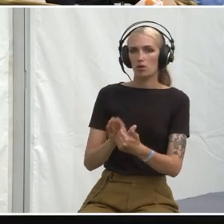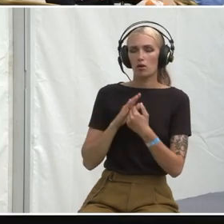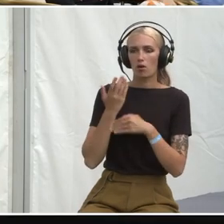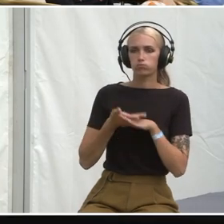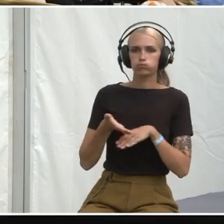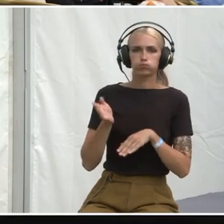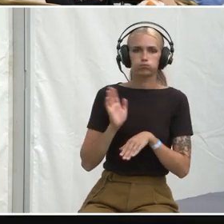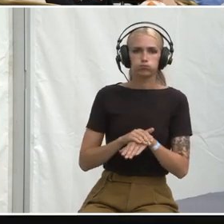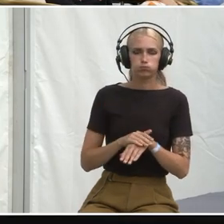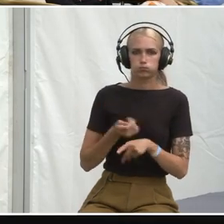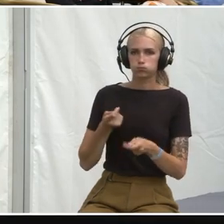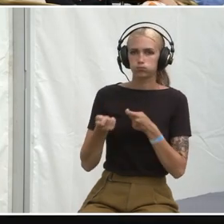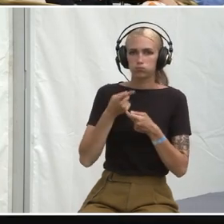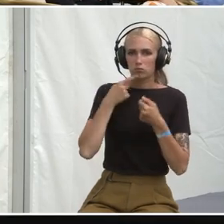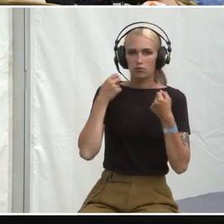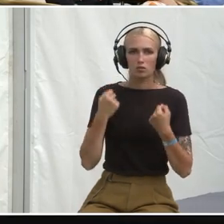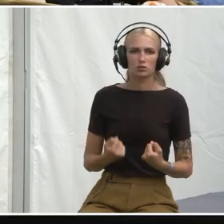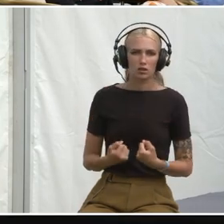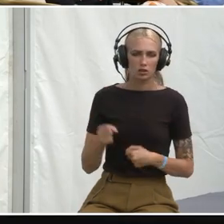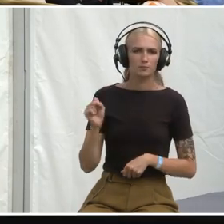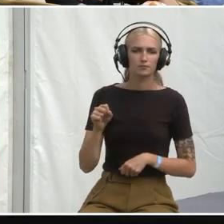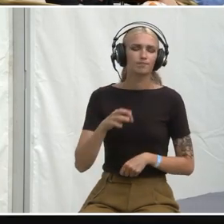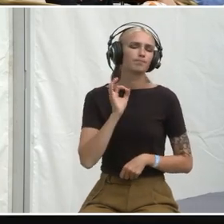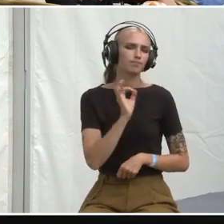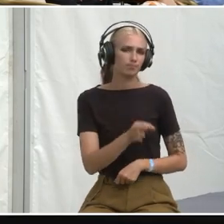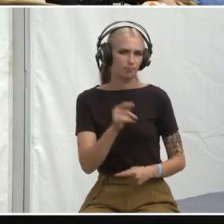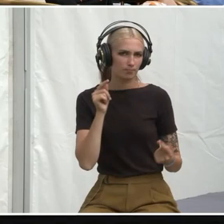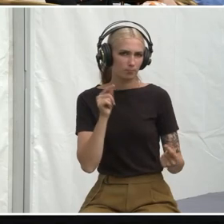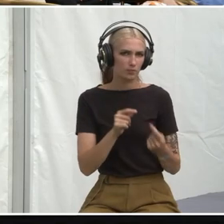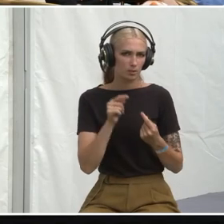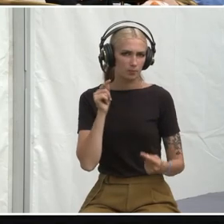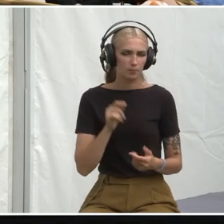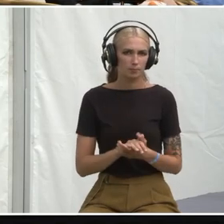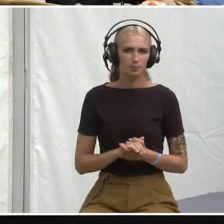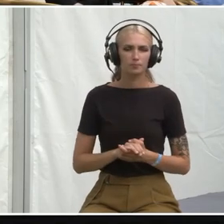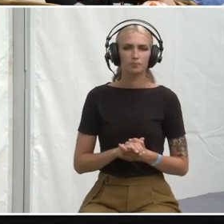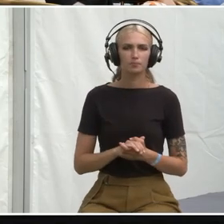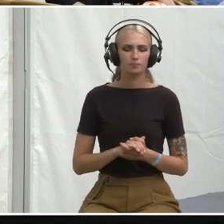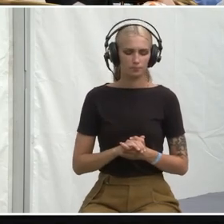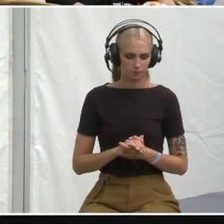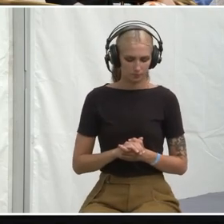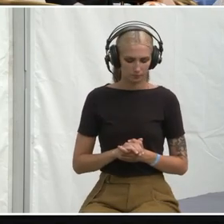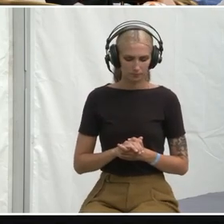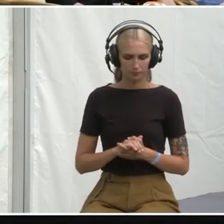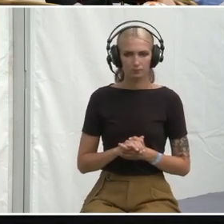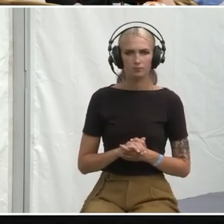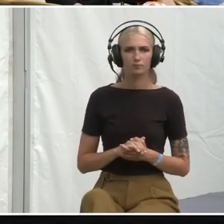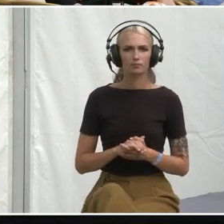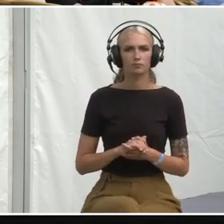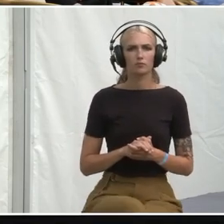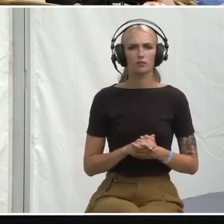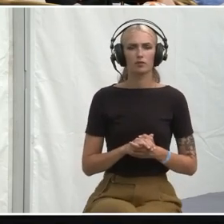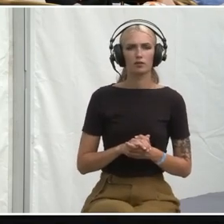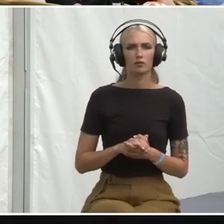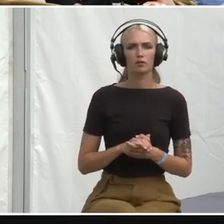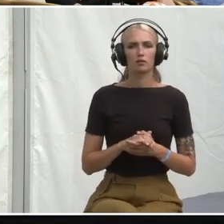comprehend. Yeah, exactly. And that makes you sort of... Yeah, that can recline put you outside.